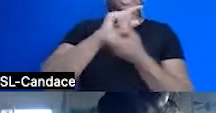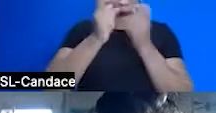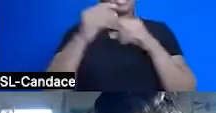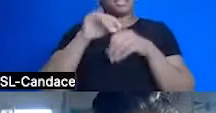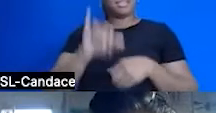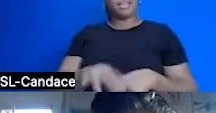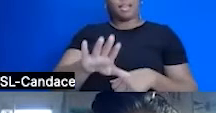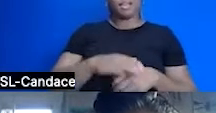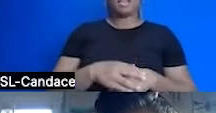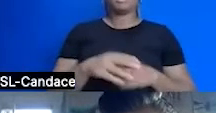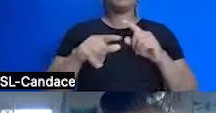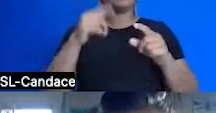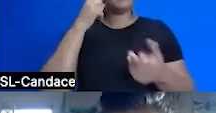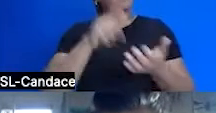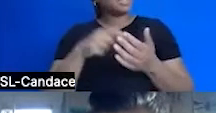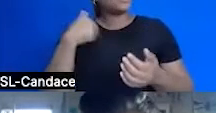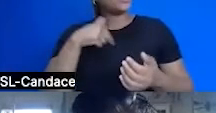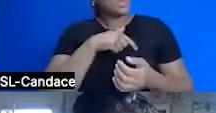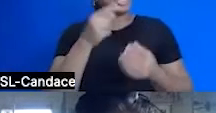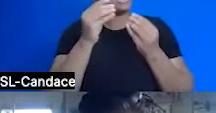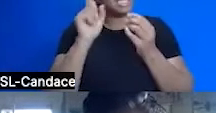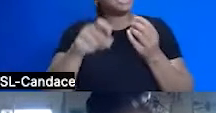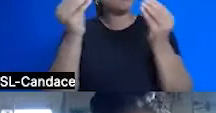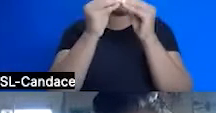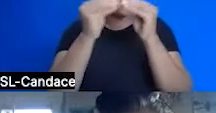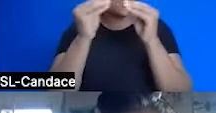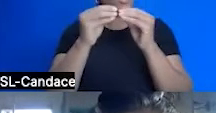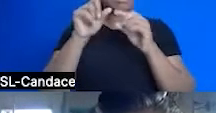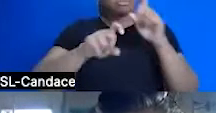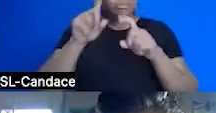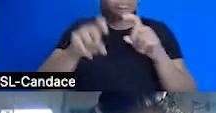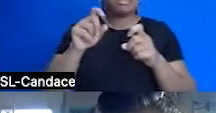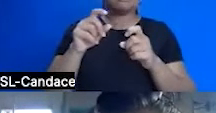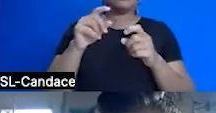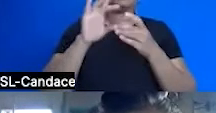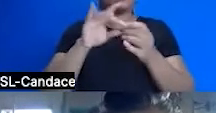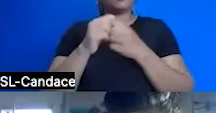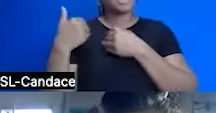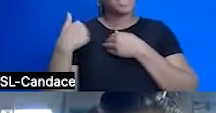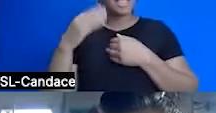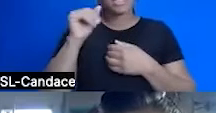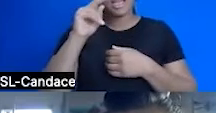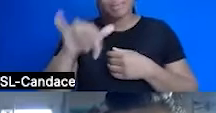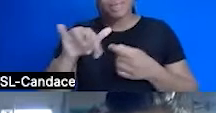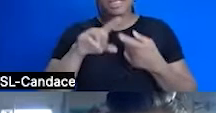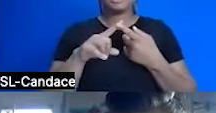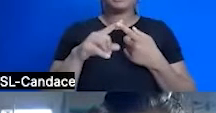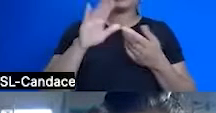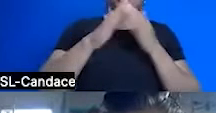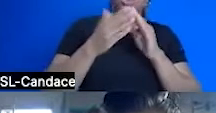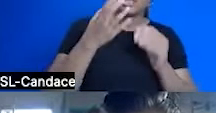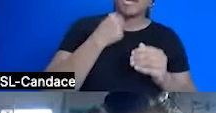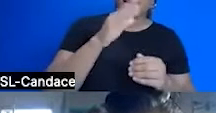But we recognized that we needed to further interrogate some of the questions around accountability, power, positionality, community